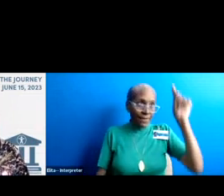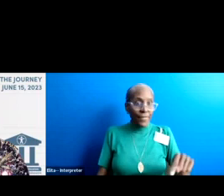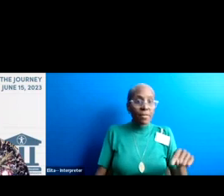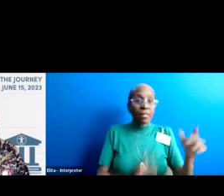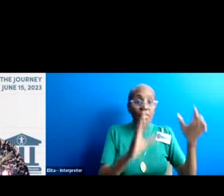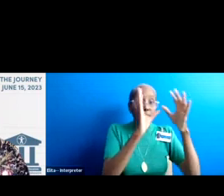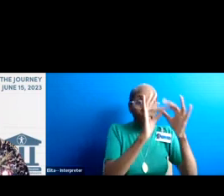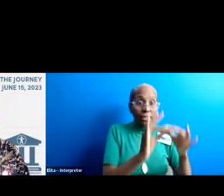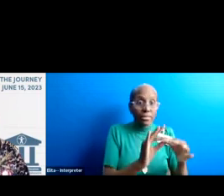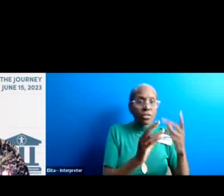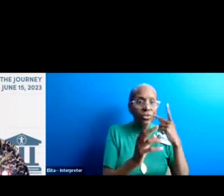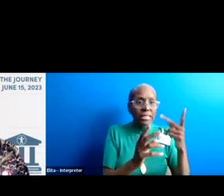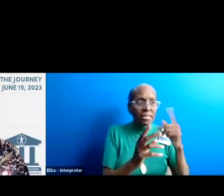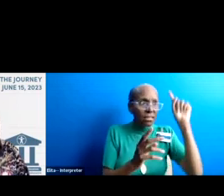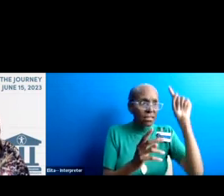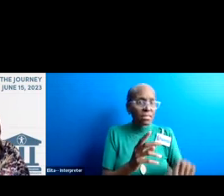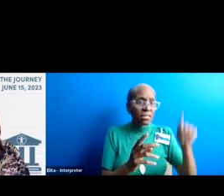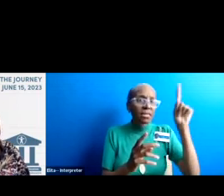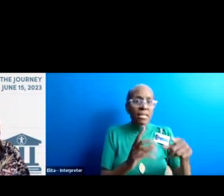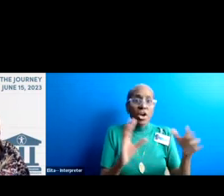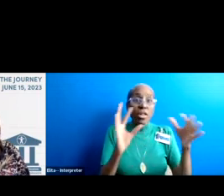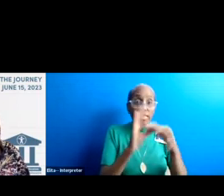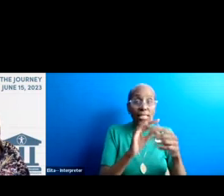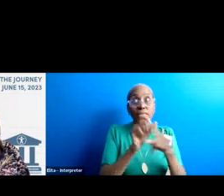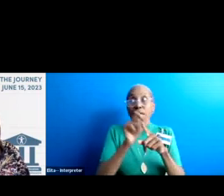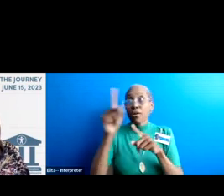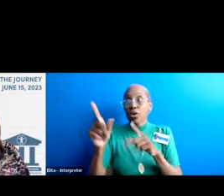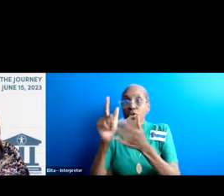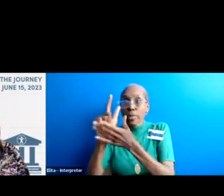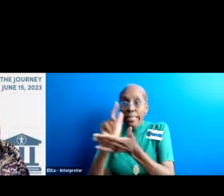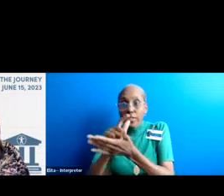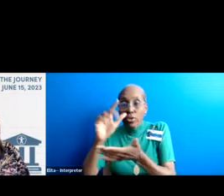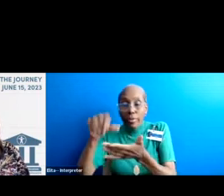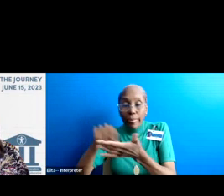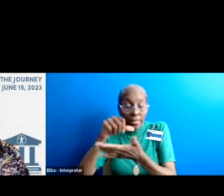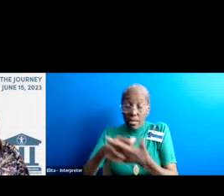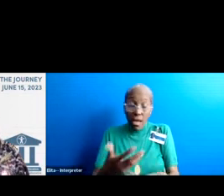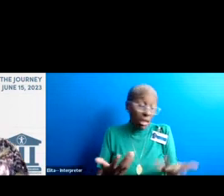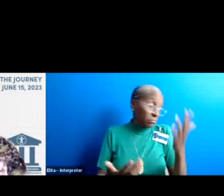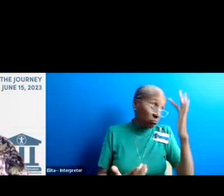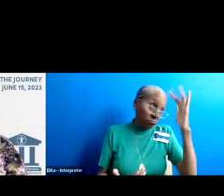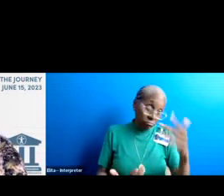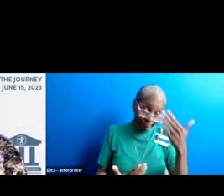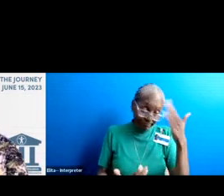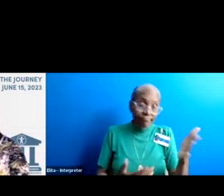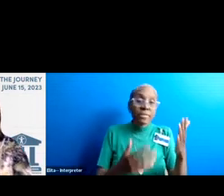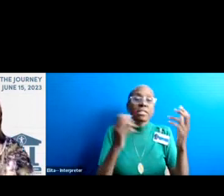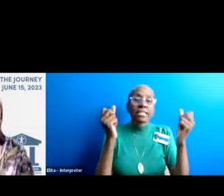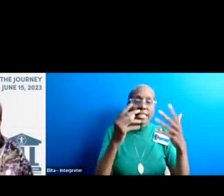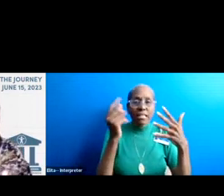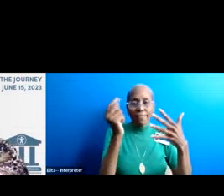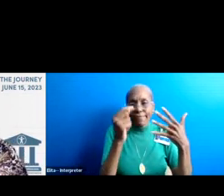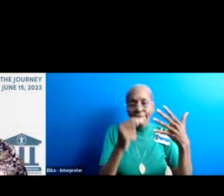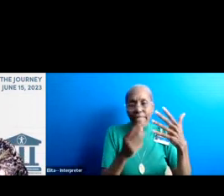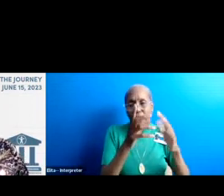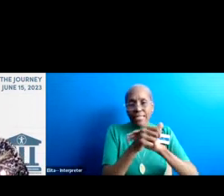links are, you can see these are actual links that goes to a legal page. I don't even know what all of these are. Just lots of stuff hidden